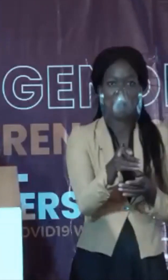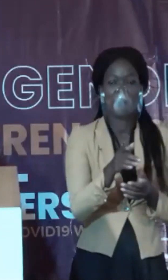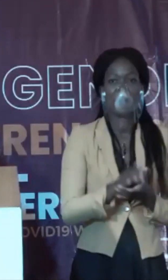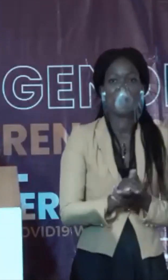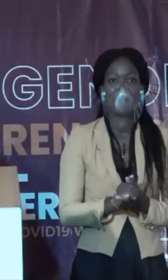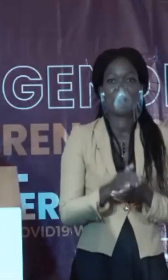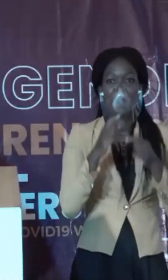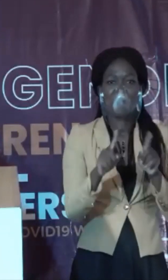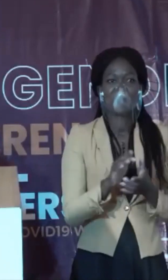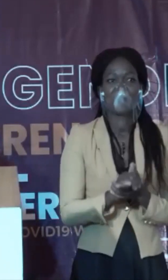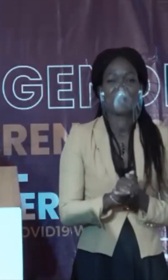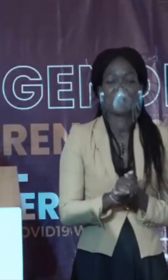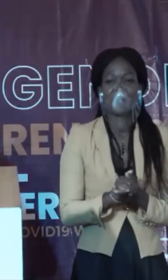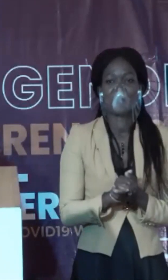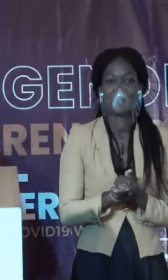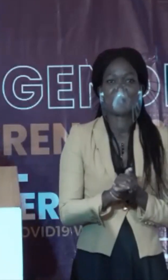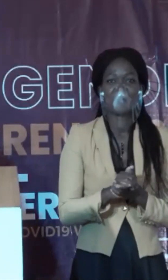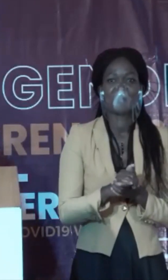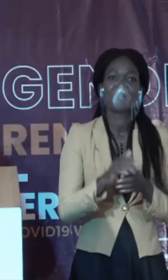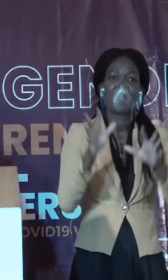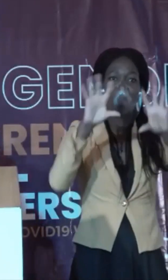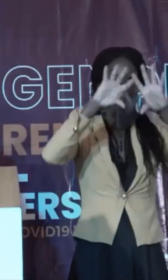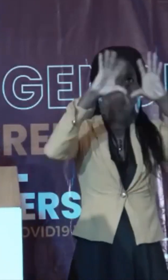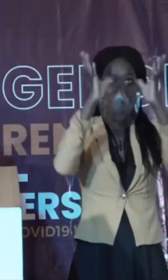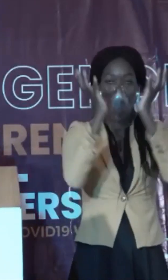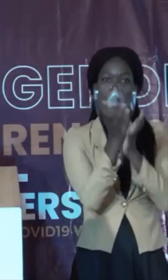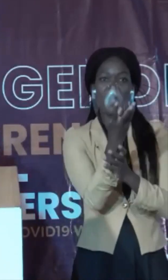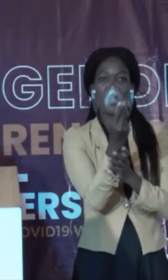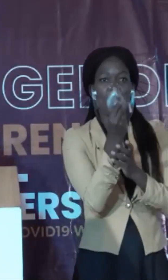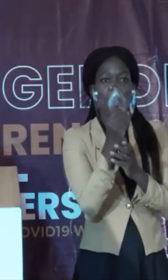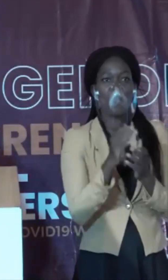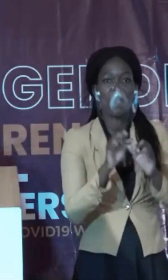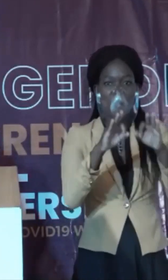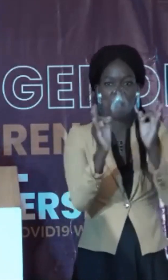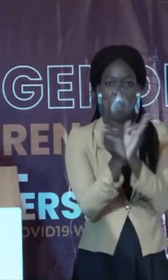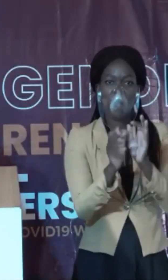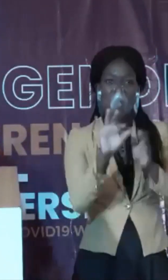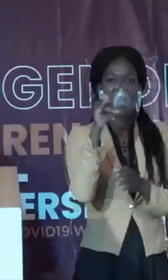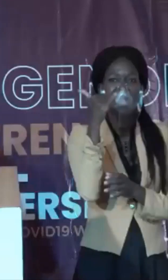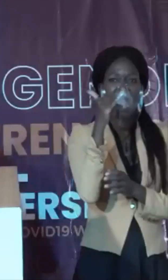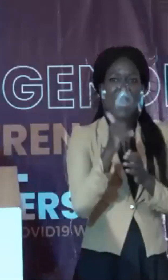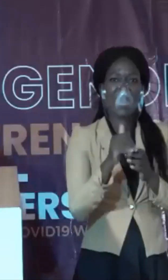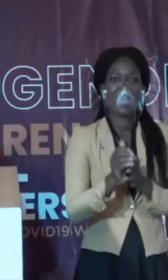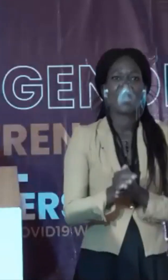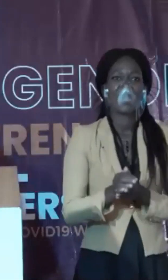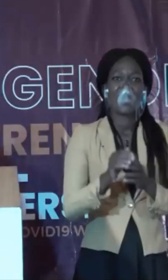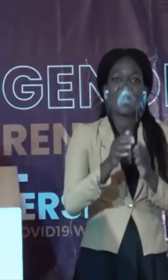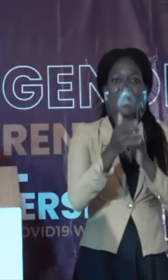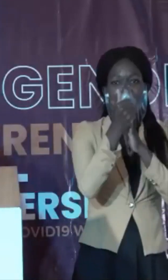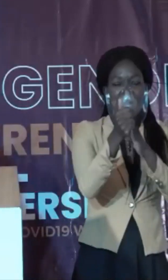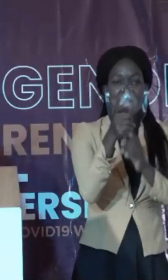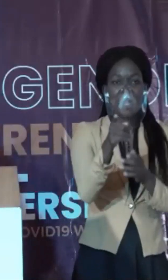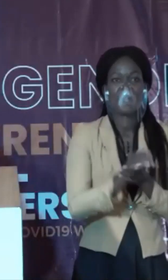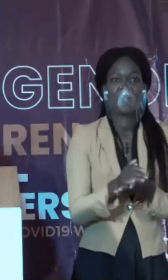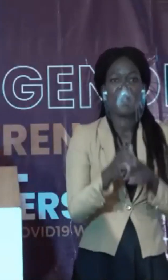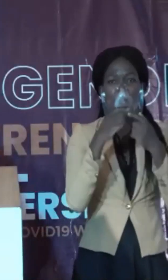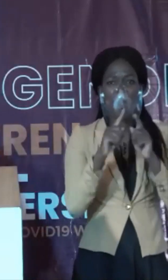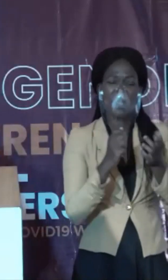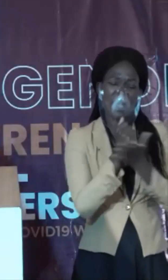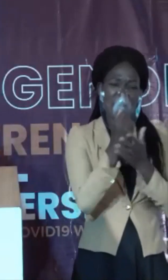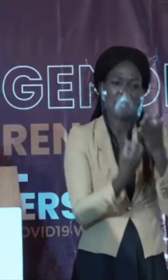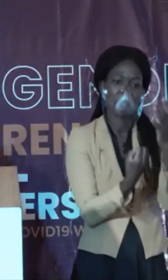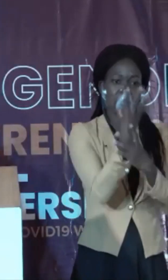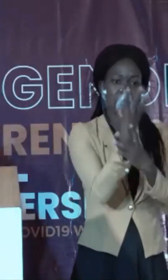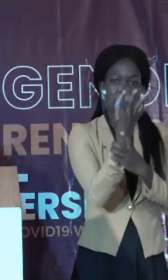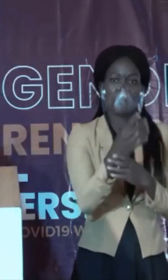and also a World Economic Forum Young Global Leader. She's also a co-founder and